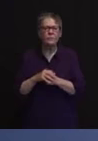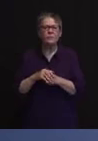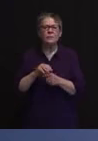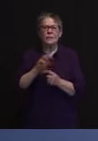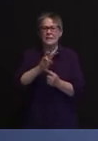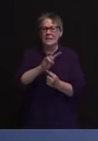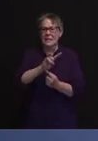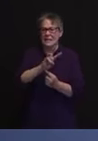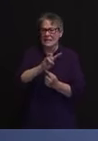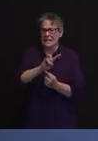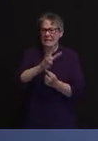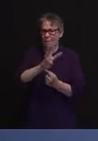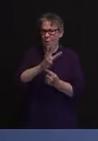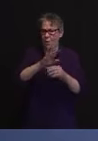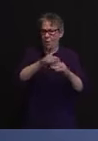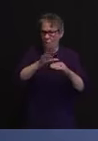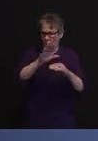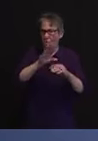points to